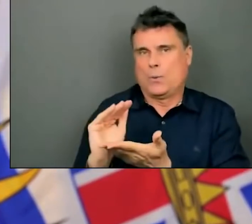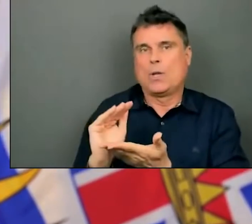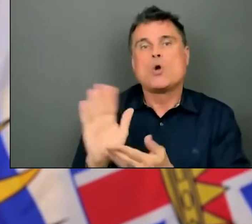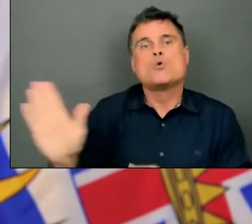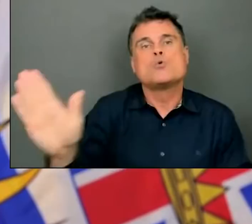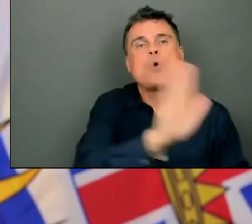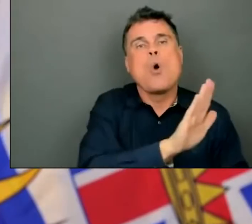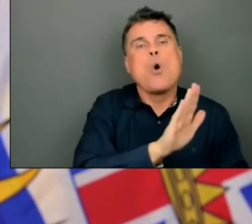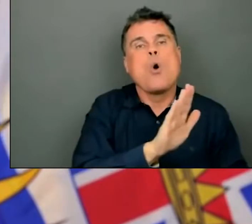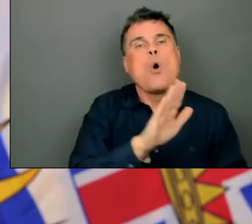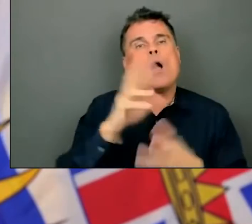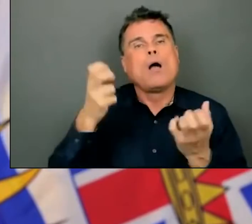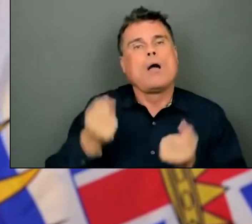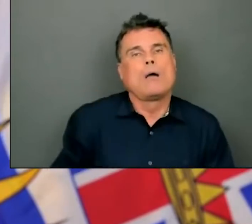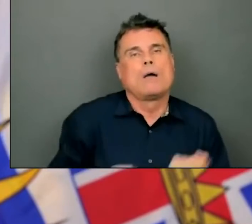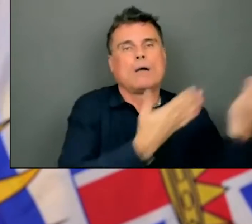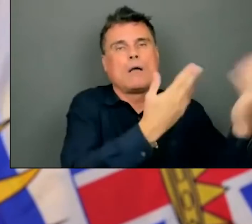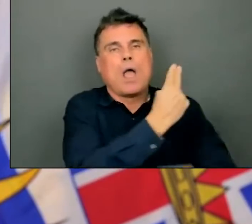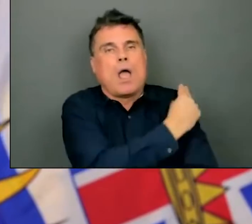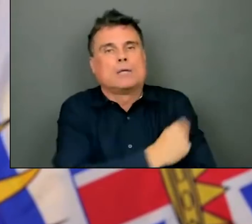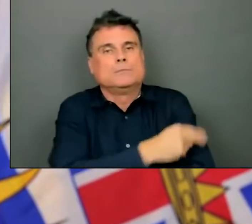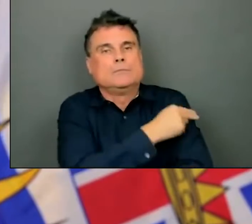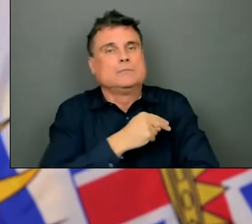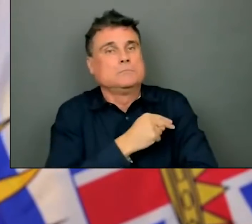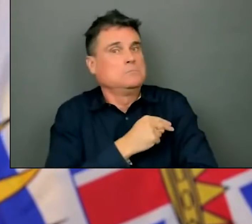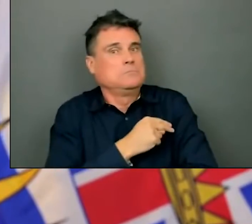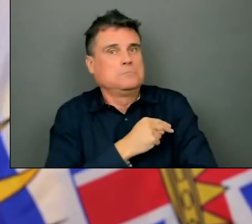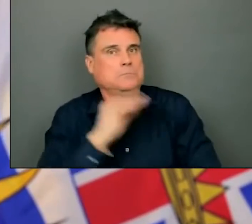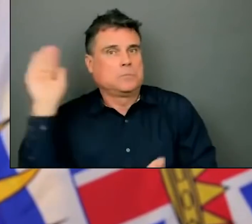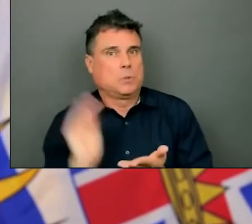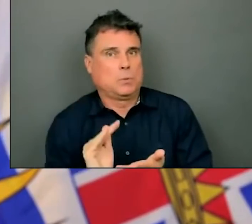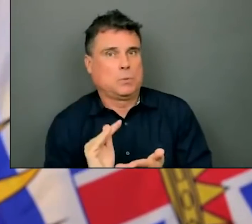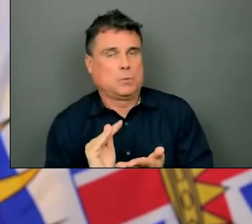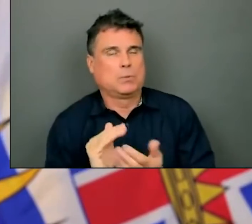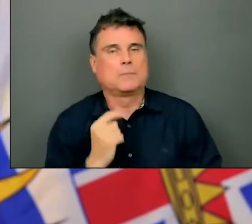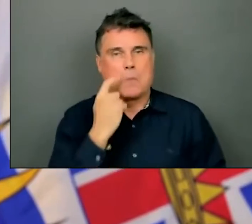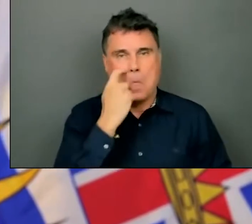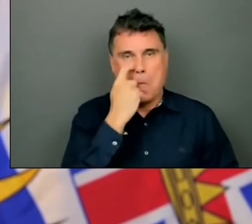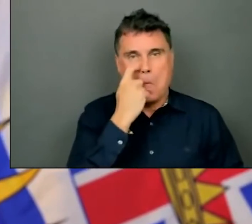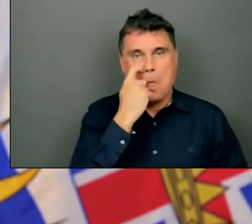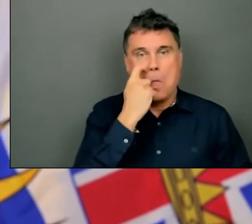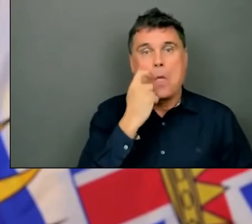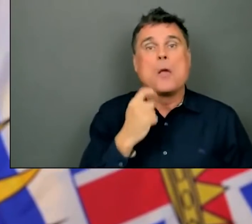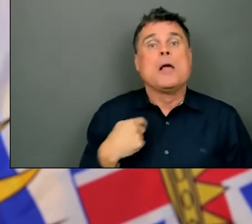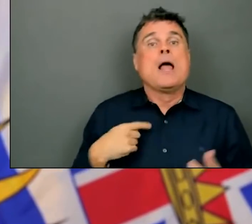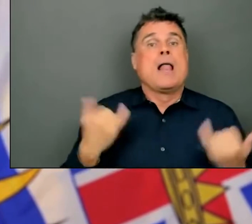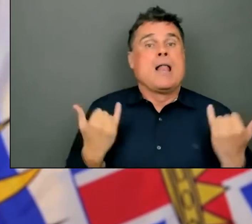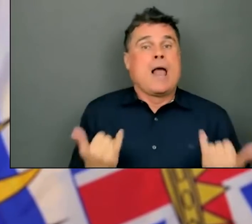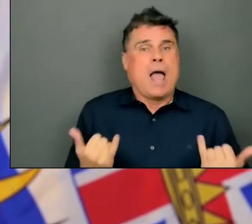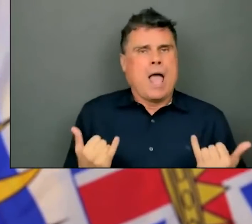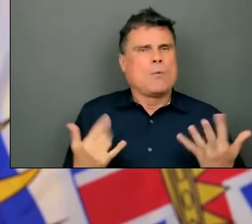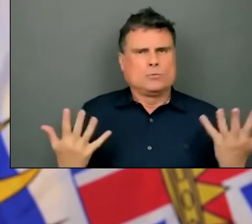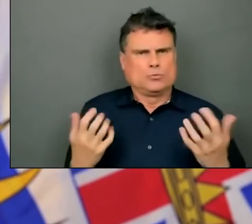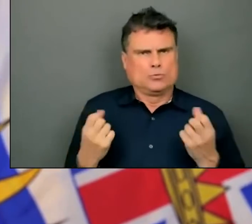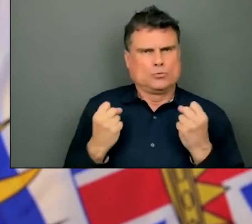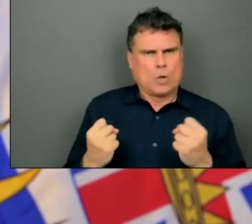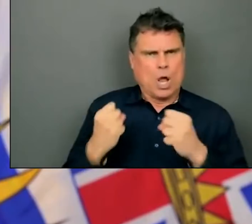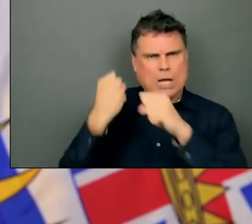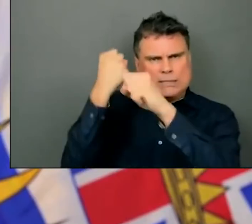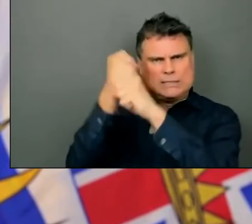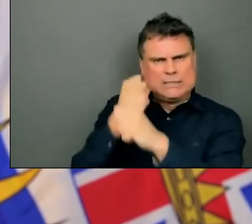emergency department because of symptoms because of COVID. So we do now have good, strong data that tells us